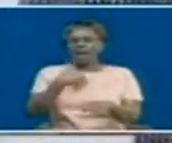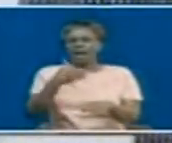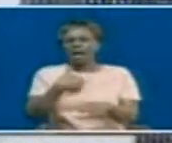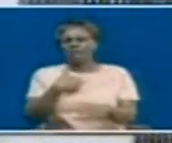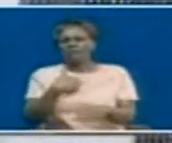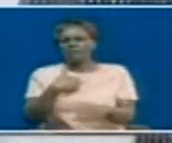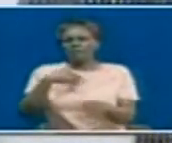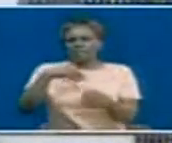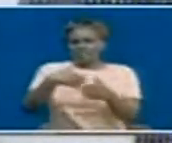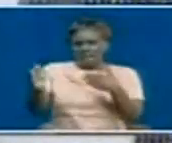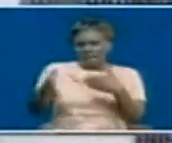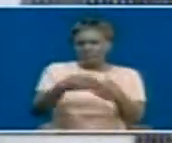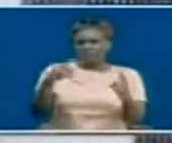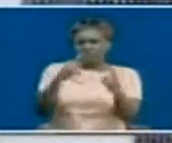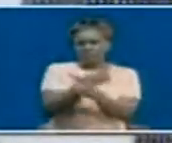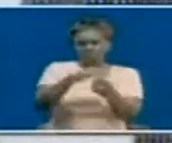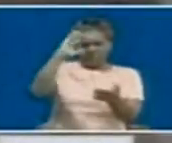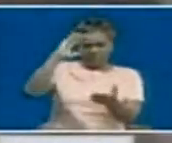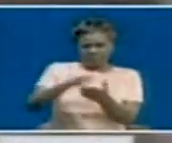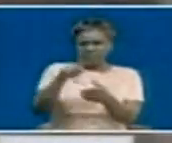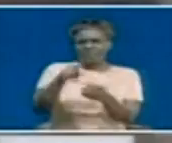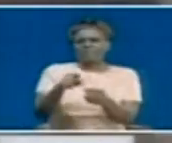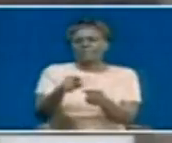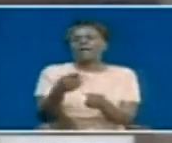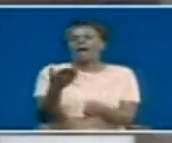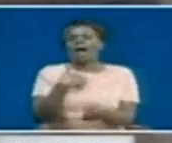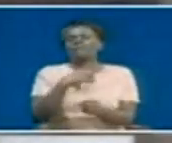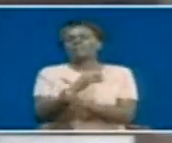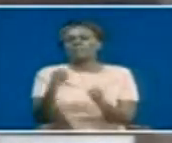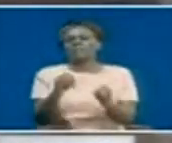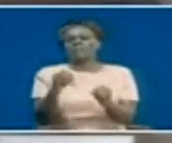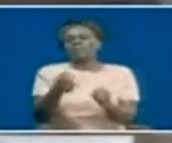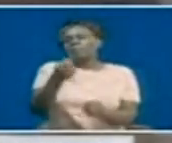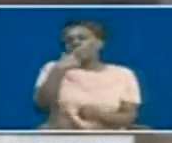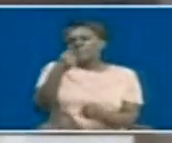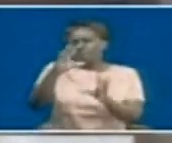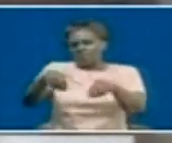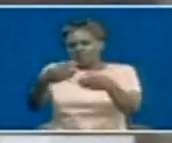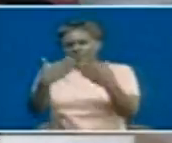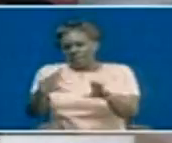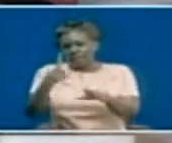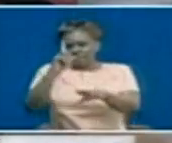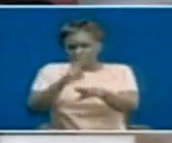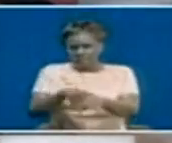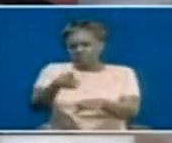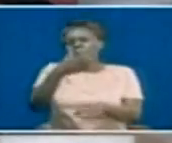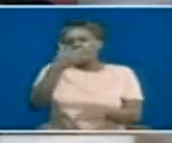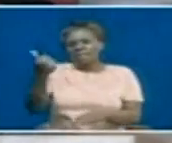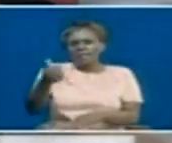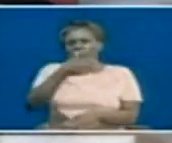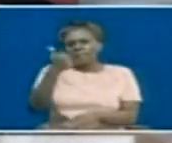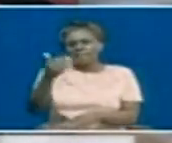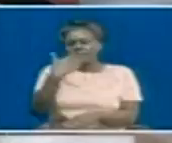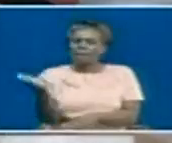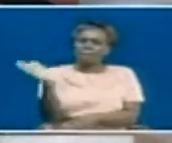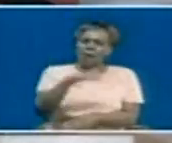psychotic symptoms and several beliefs that simply did not exist. She was put on medication, and with time, she got better and went